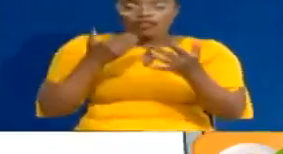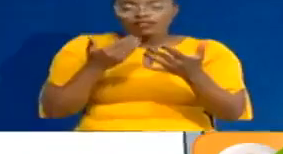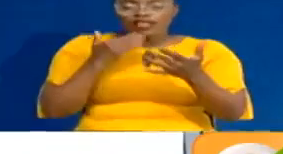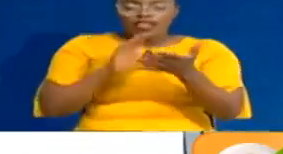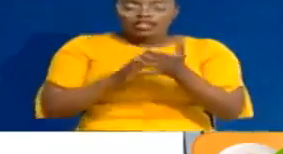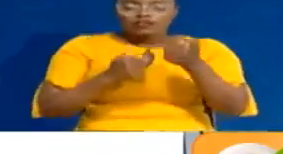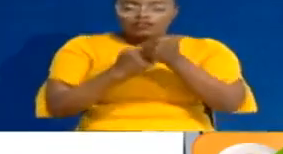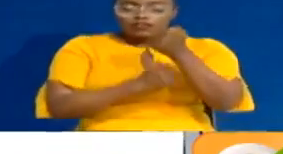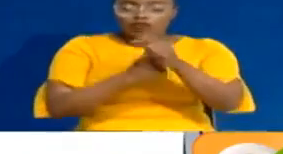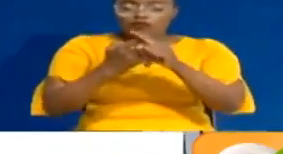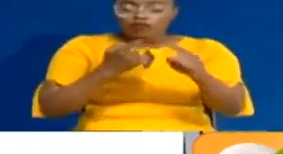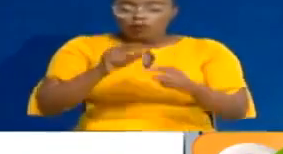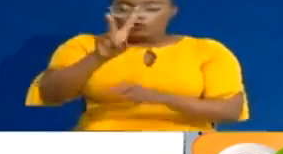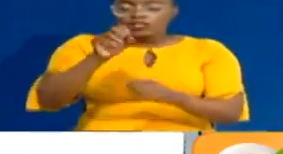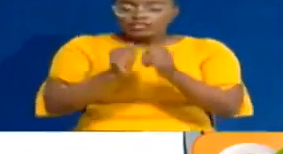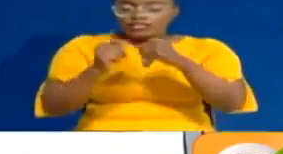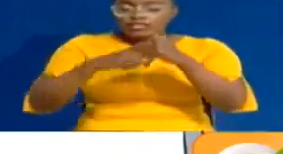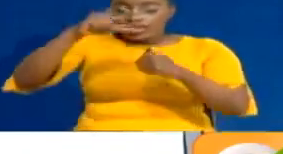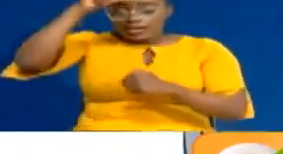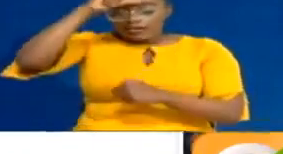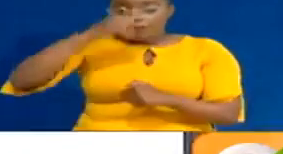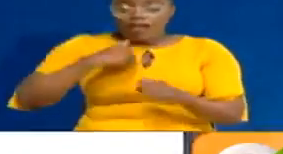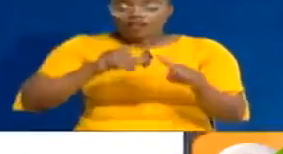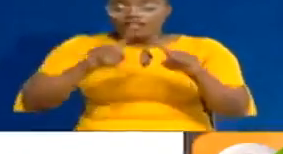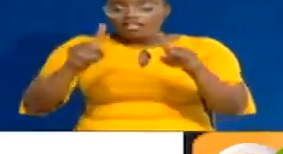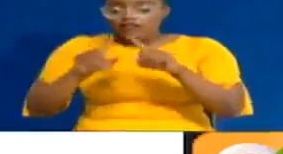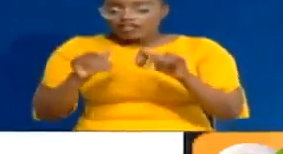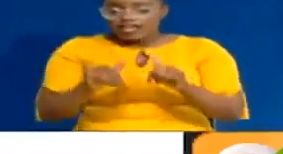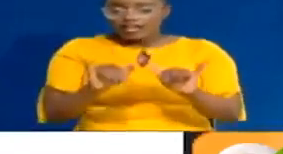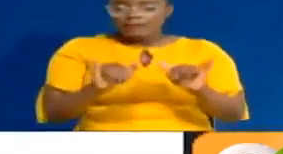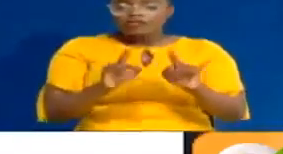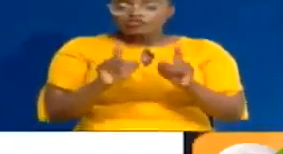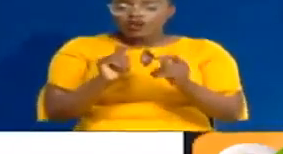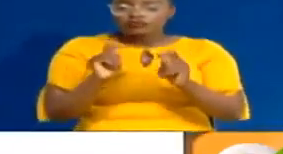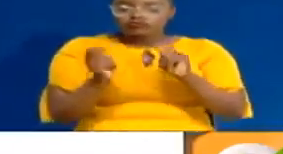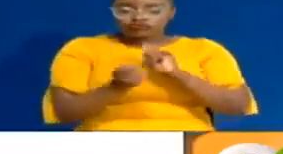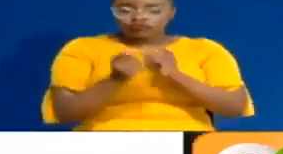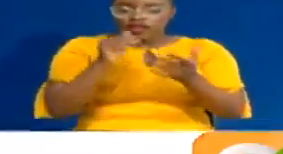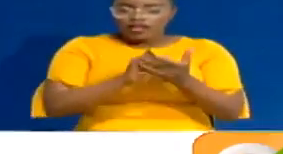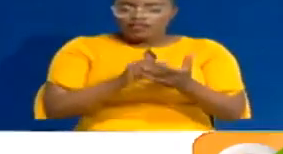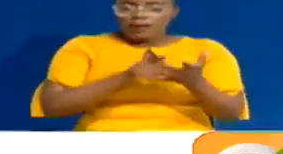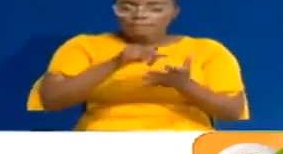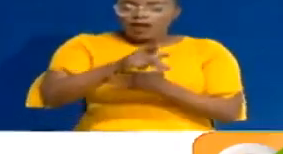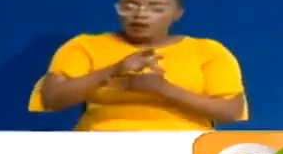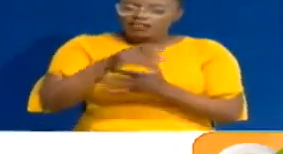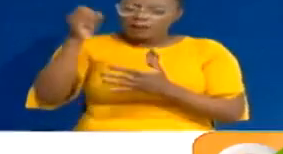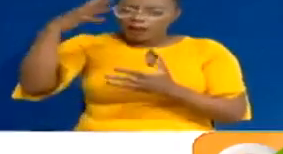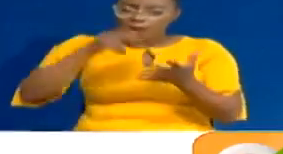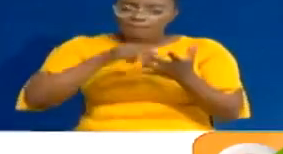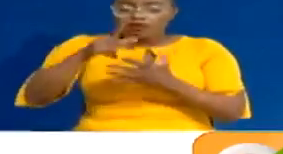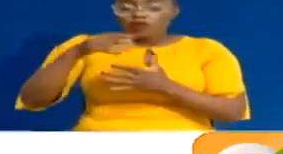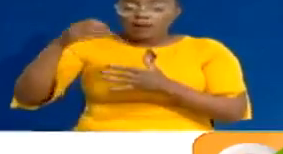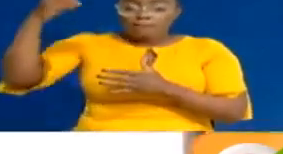support. Since 2016, the government has made several attempts to renegotiate power purchase agreements with power